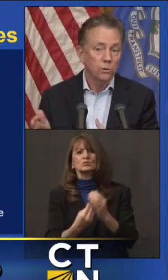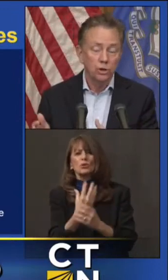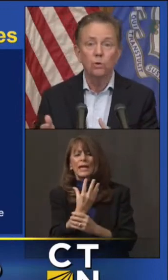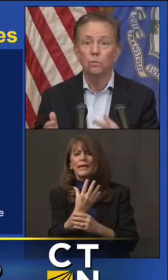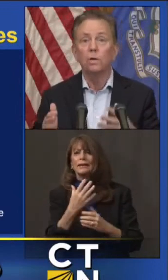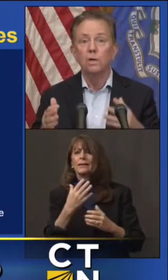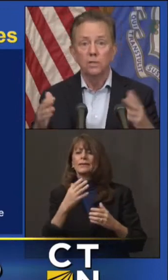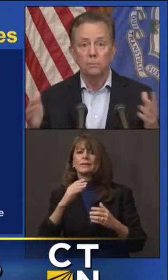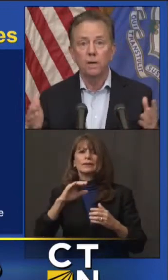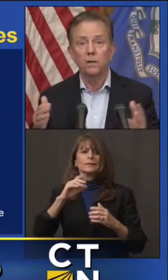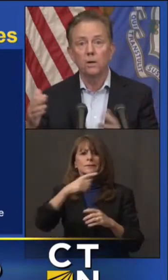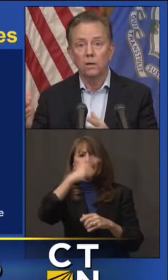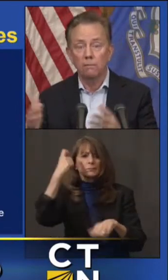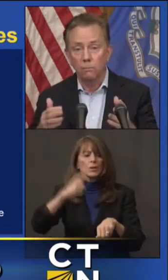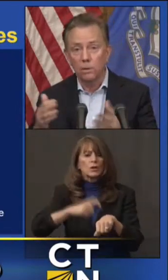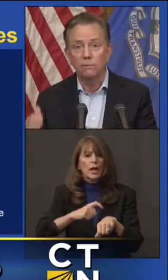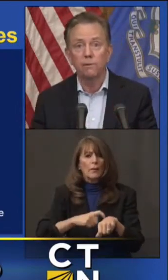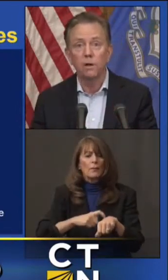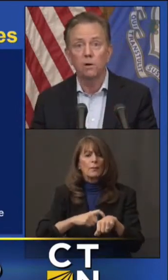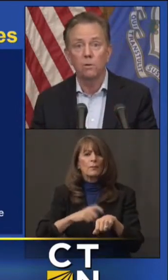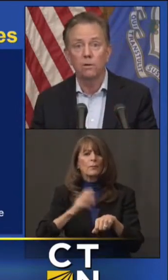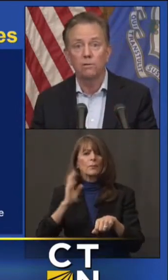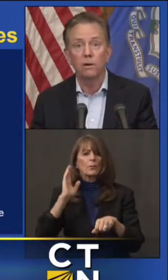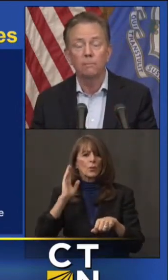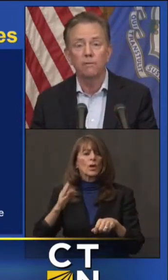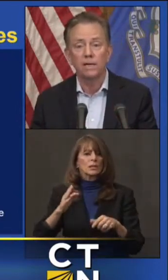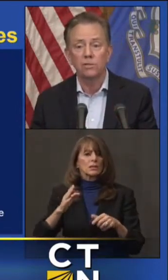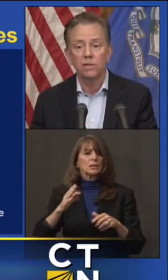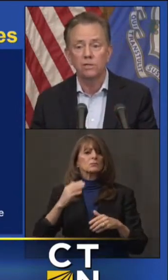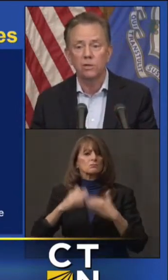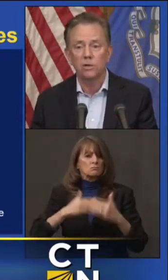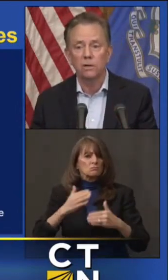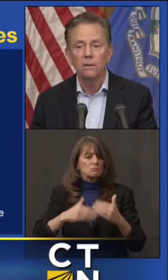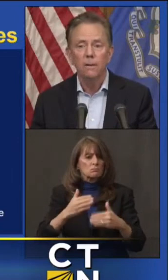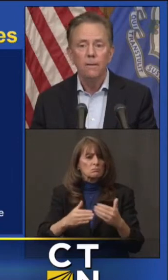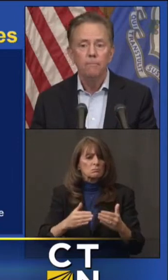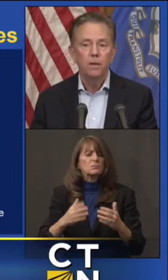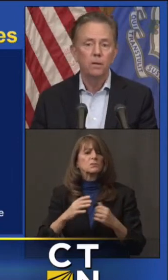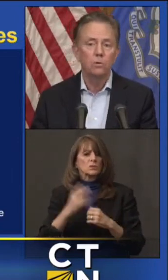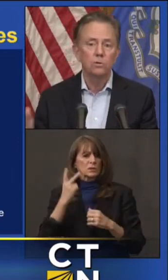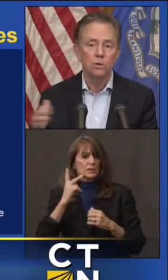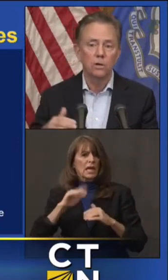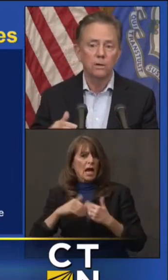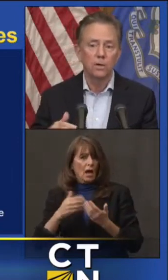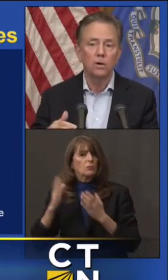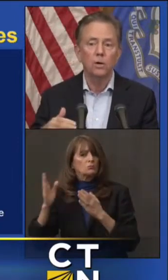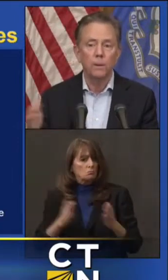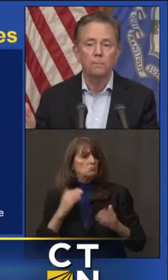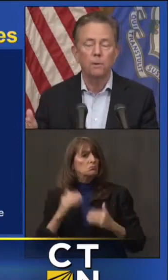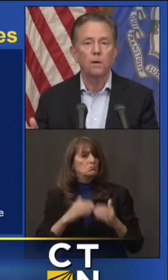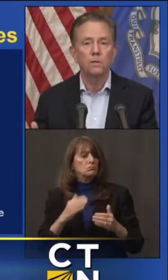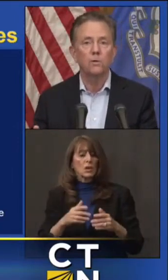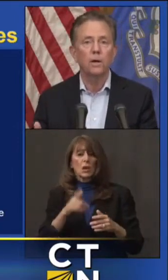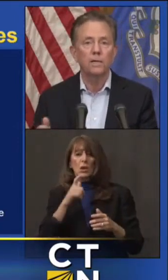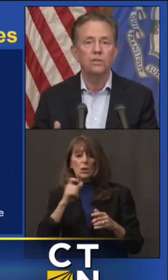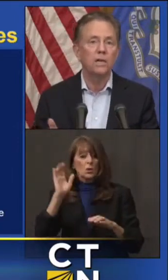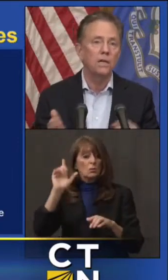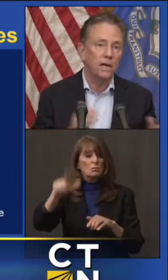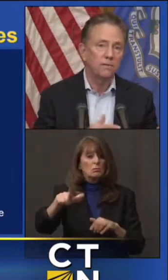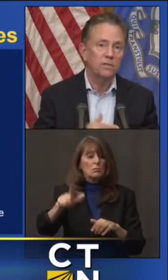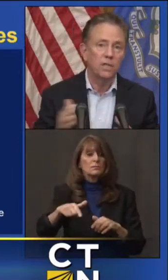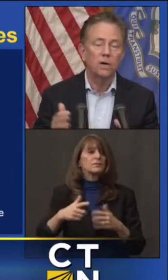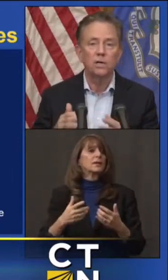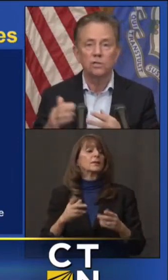or June, depending on what the flow of the vaccines are. Those are younger people, under